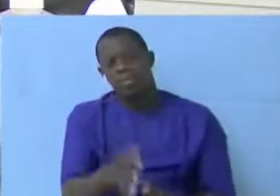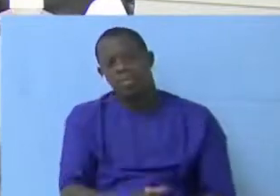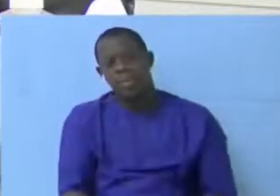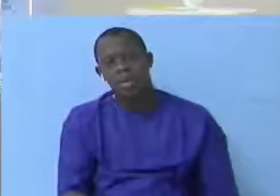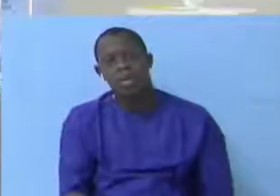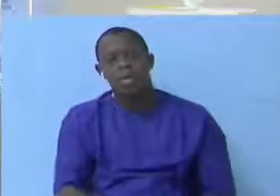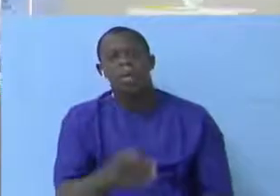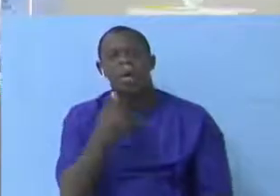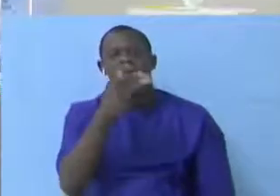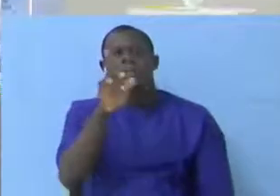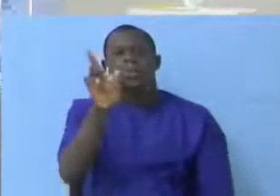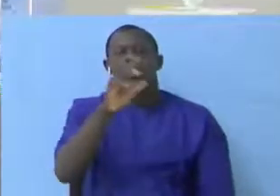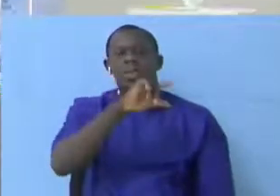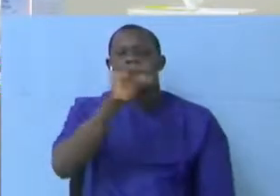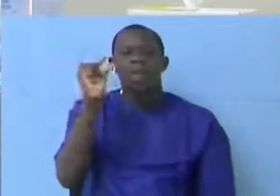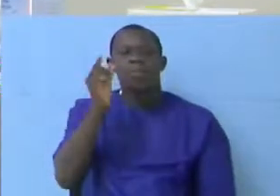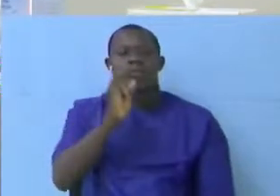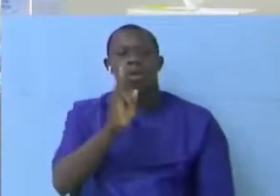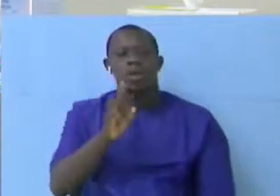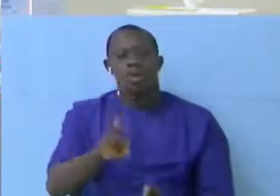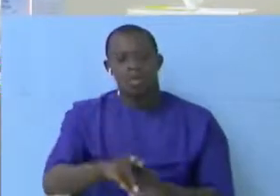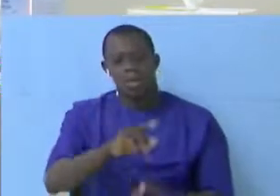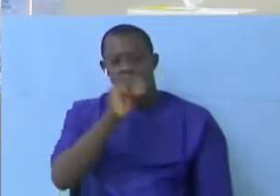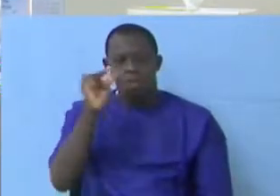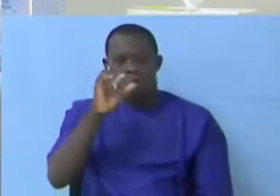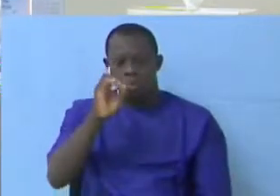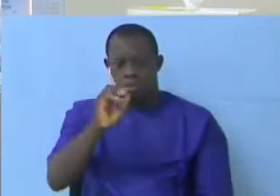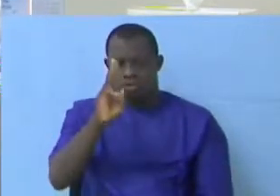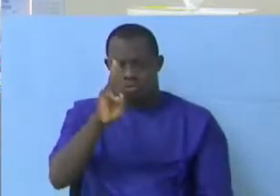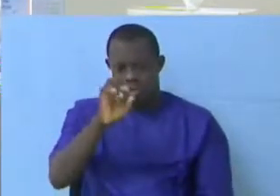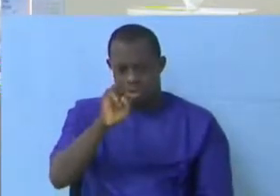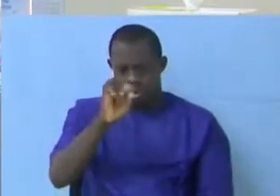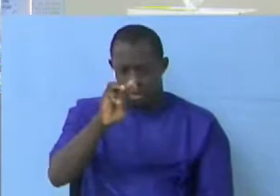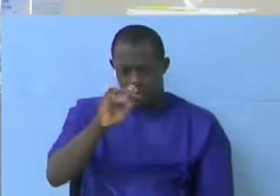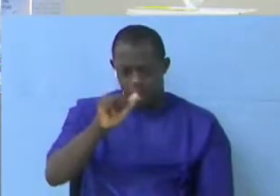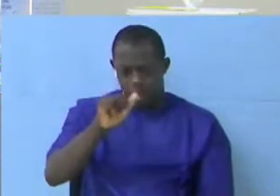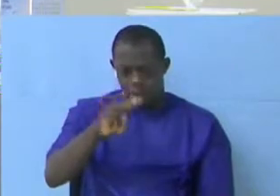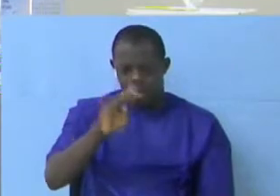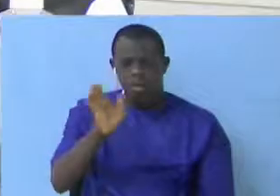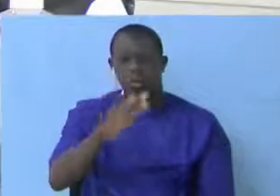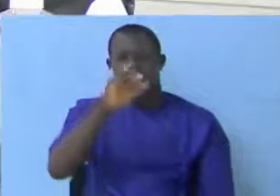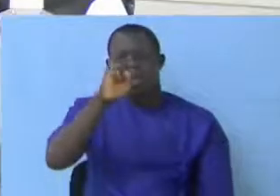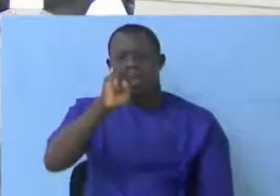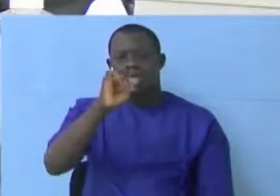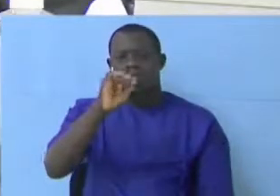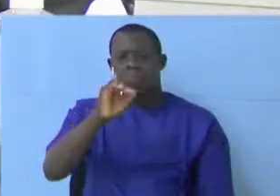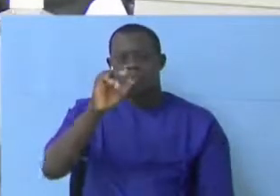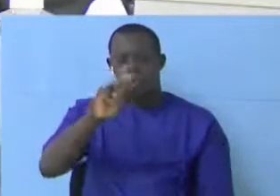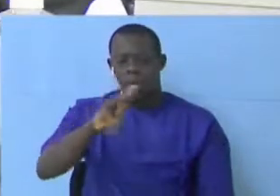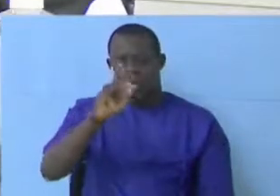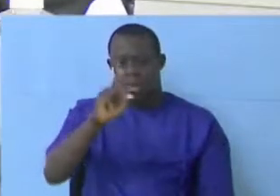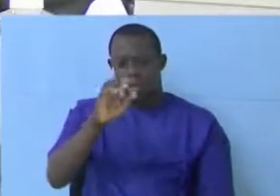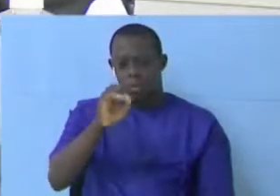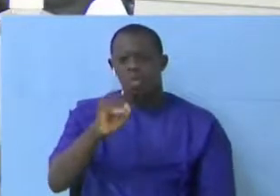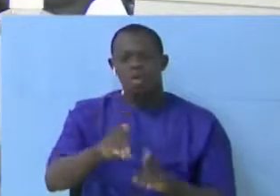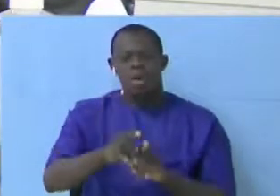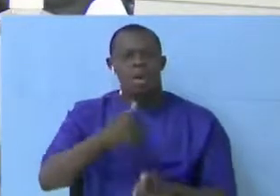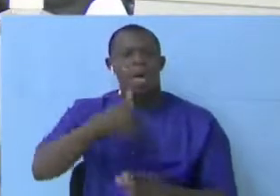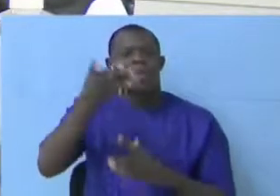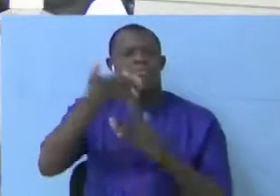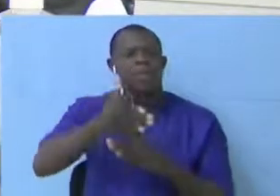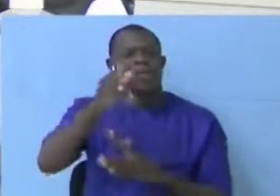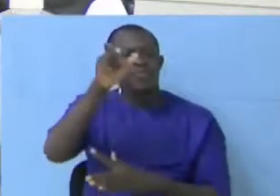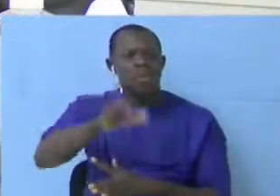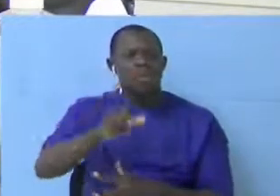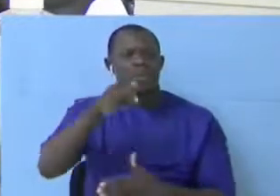What's his name? Usman Sonko. I believe the one who is in Switzerland.